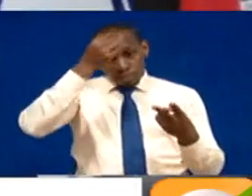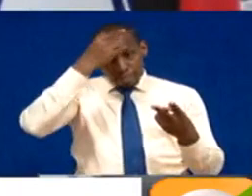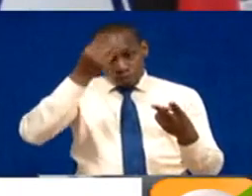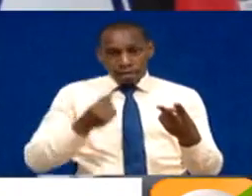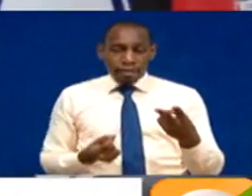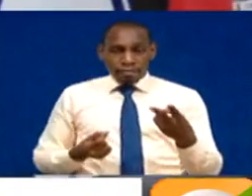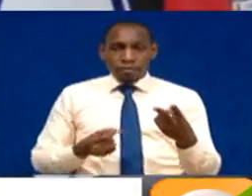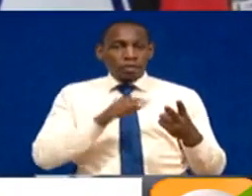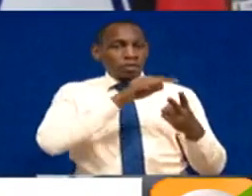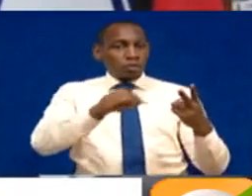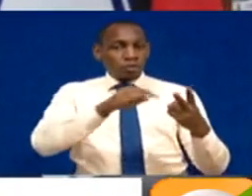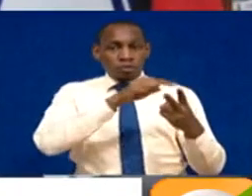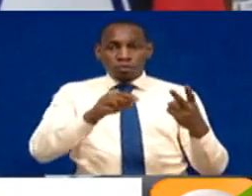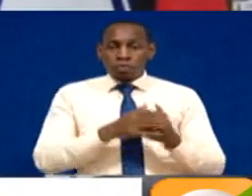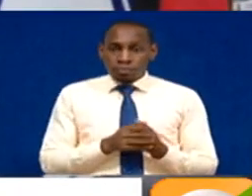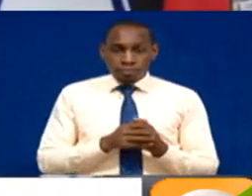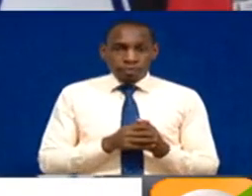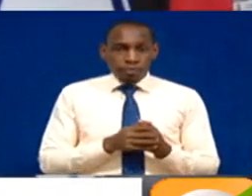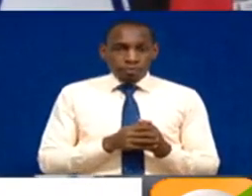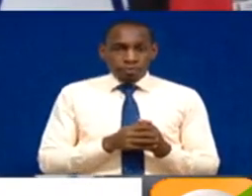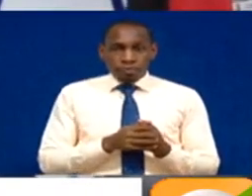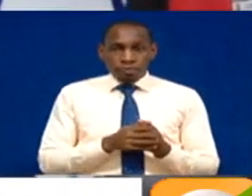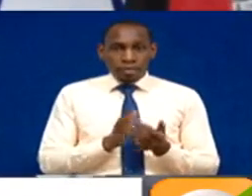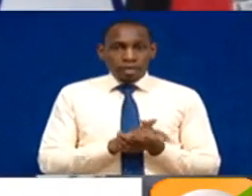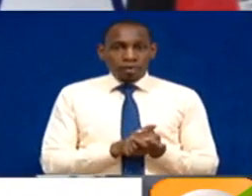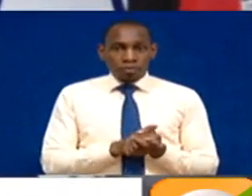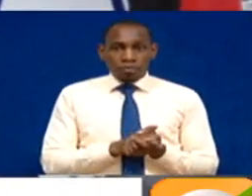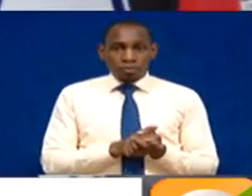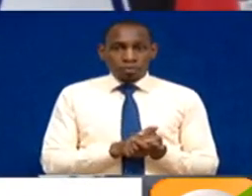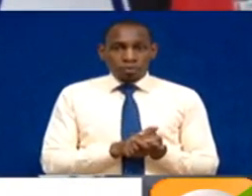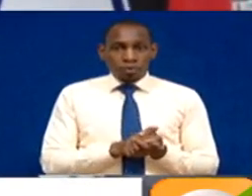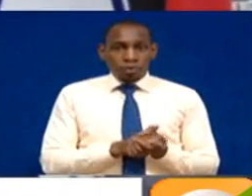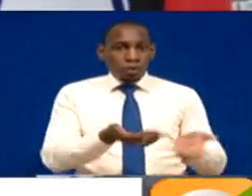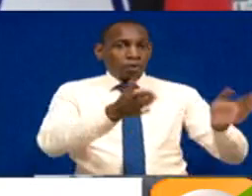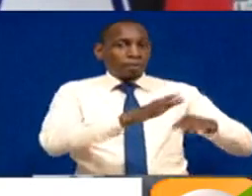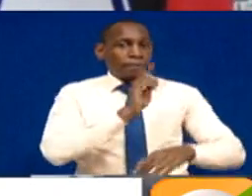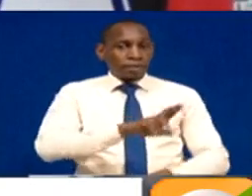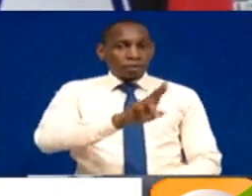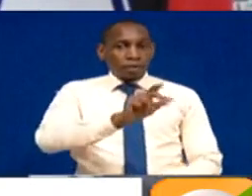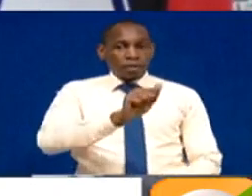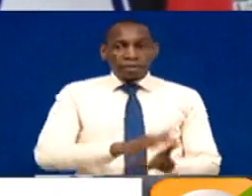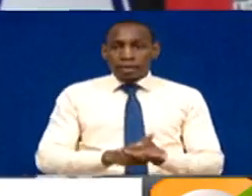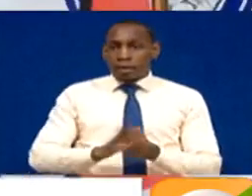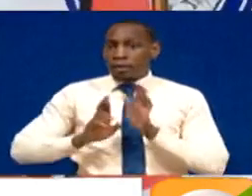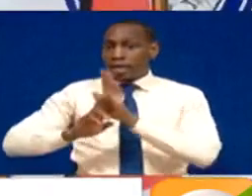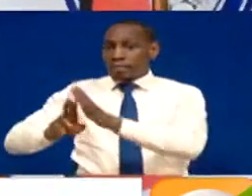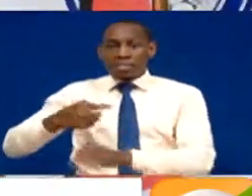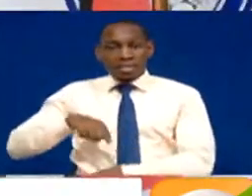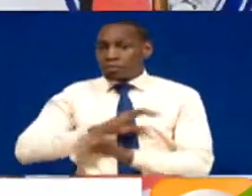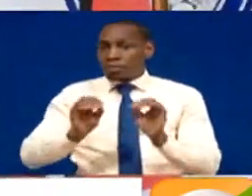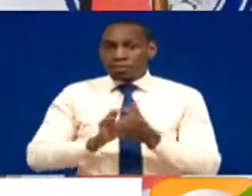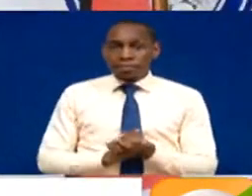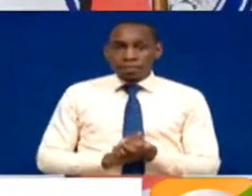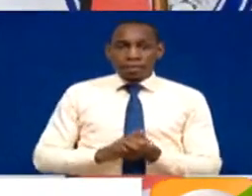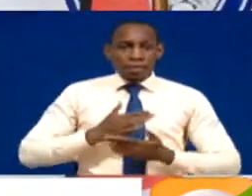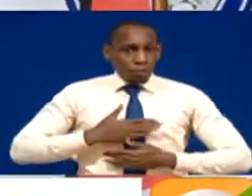Wetangula, are our two yonas who are in the belly of the UDA fish. They no longer speak for us.